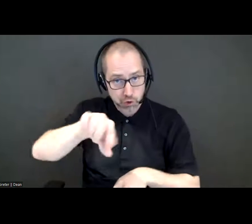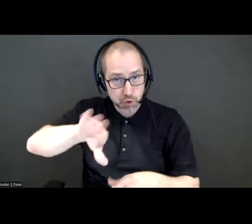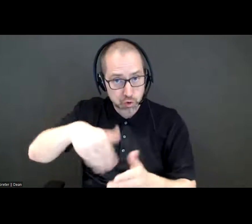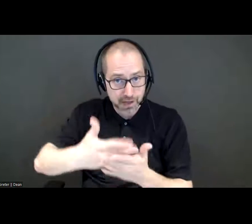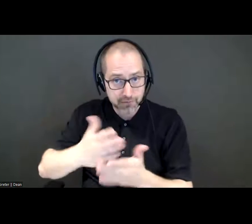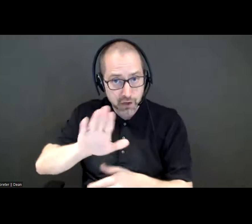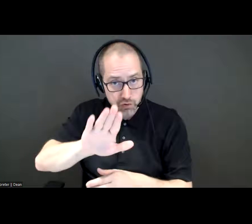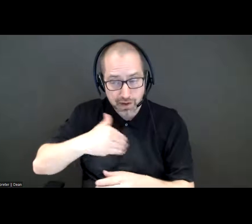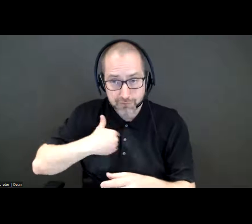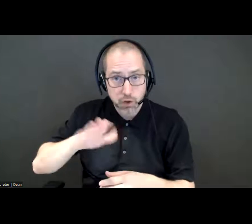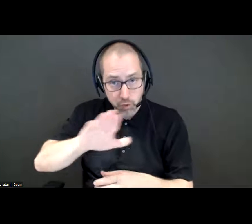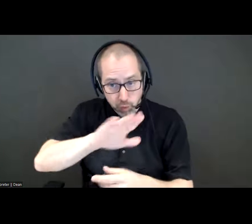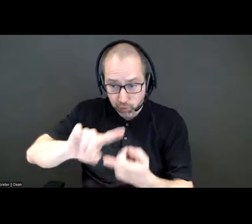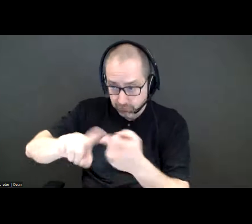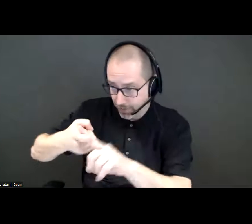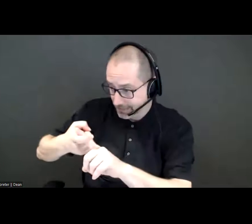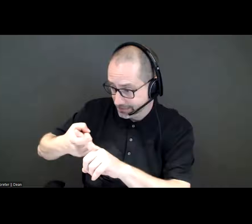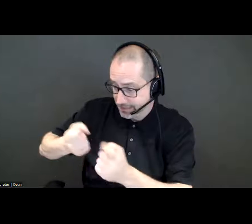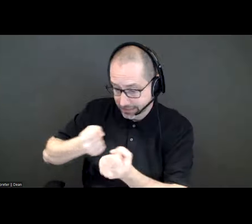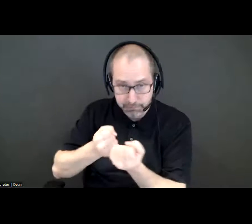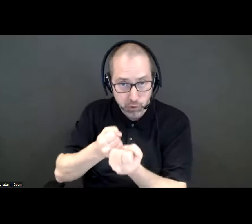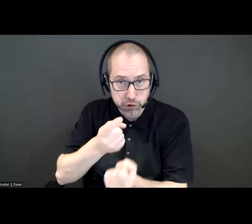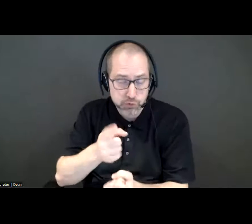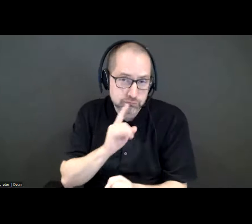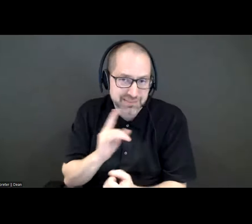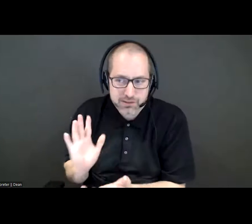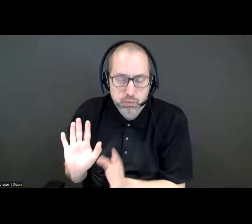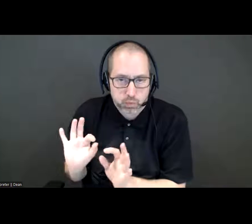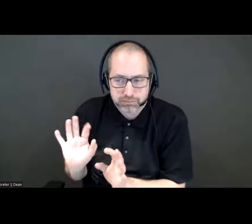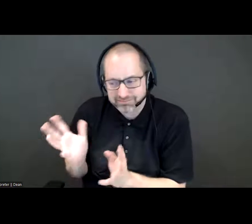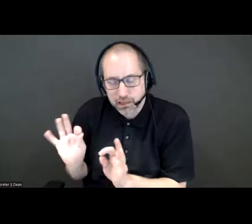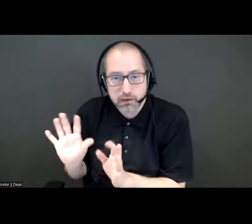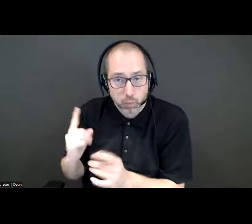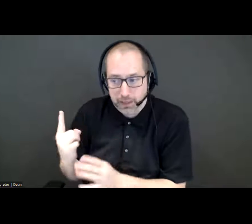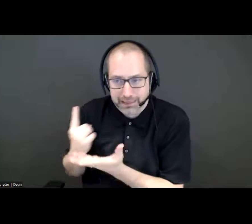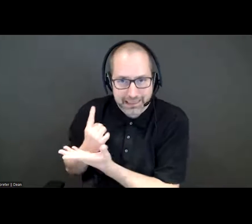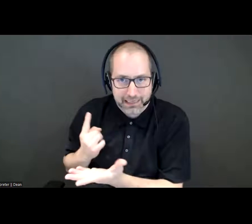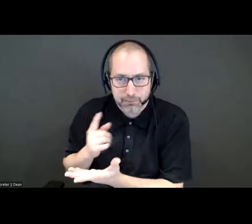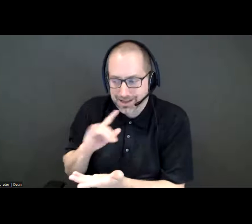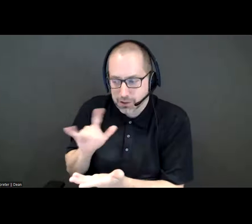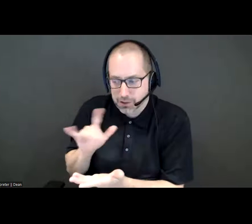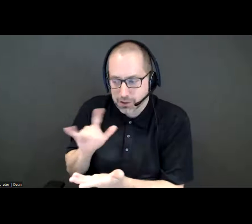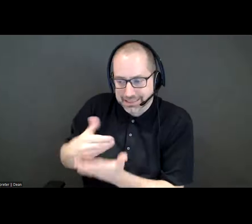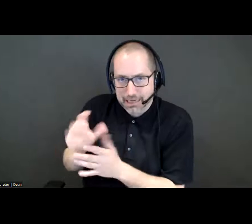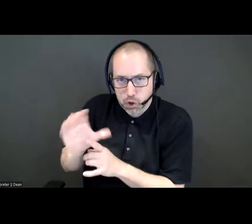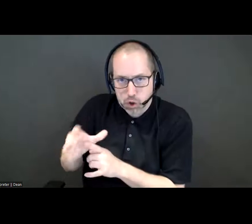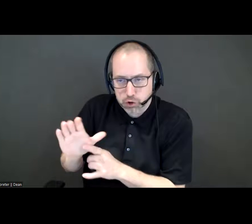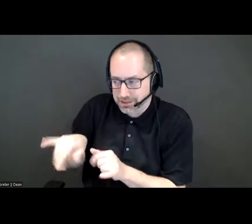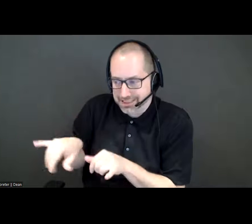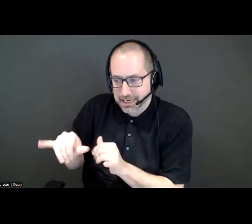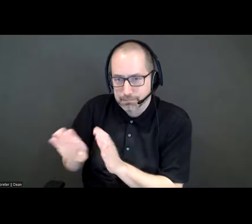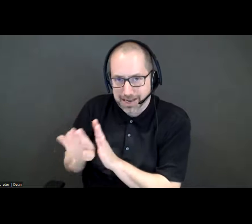know, support you in whatever you're doing. That's one thing, but they all maybe have a similar culture and background. So what we want